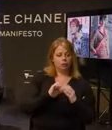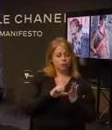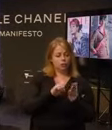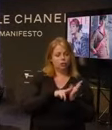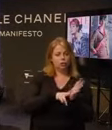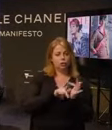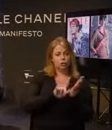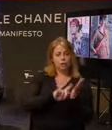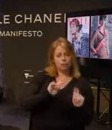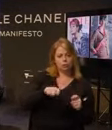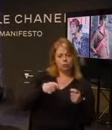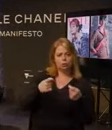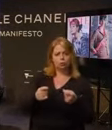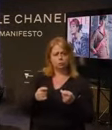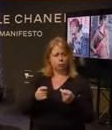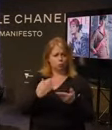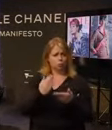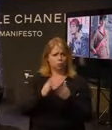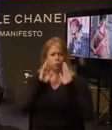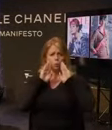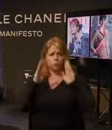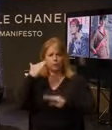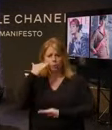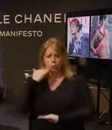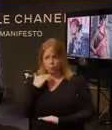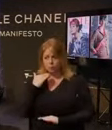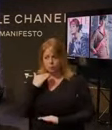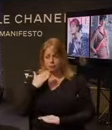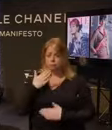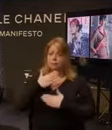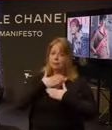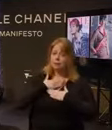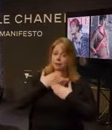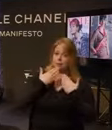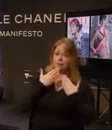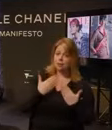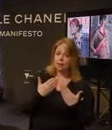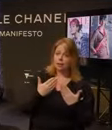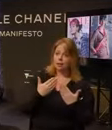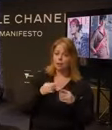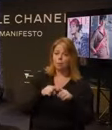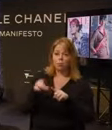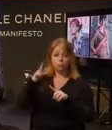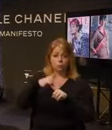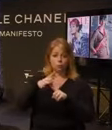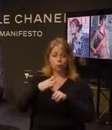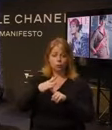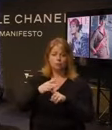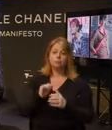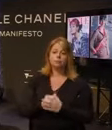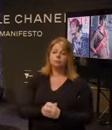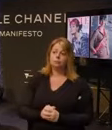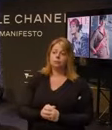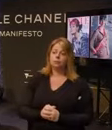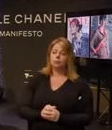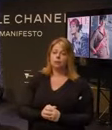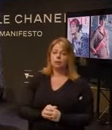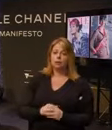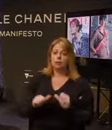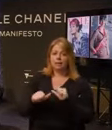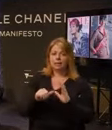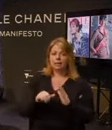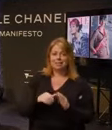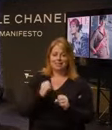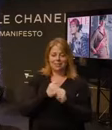of this one extraordinary woman. And I would love to thank, most importantly, our wonderful guests